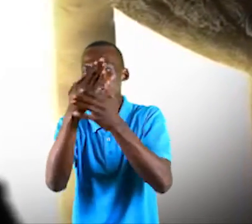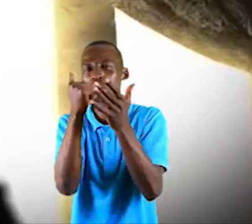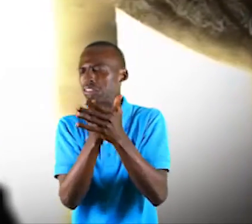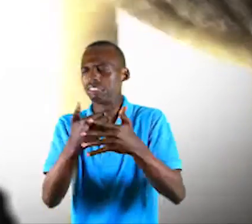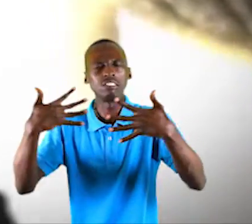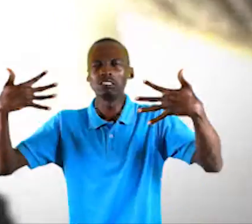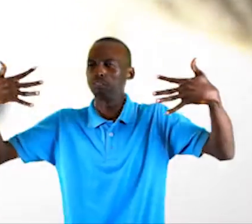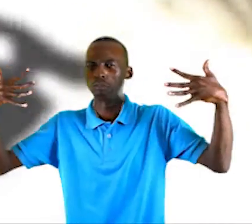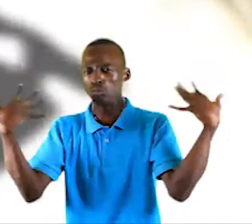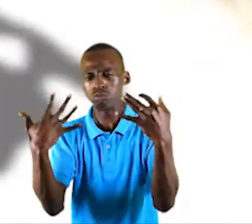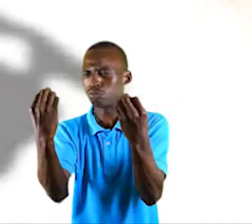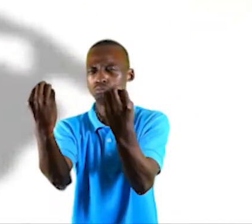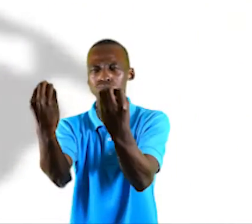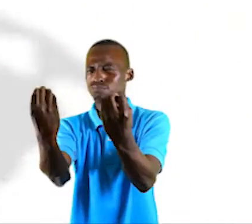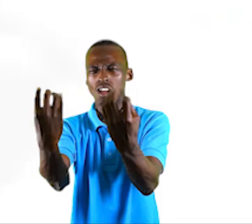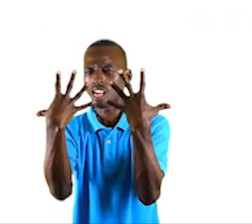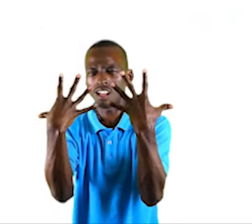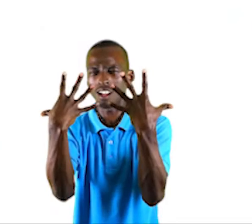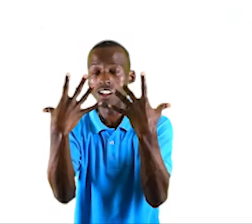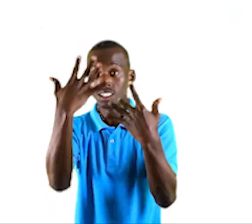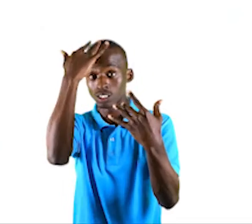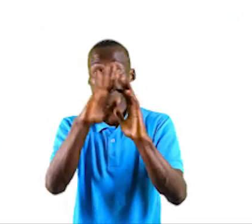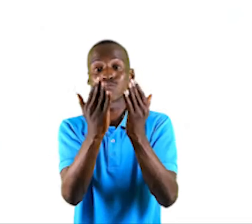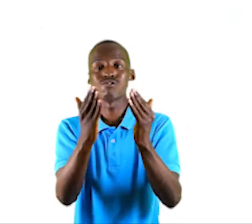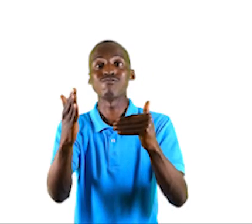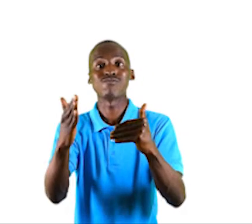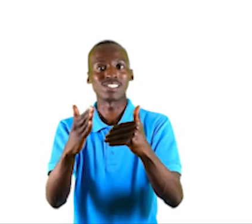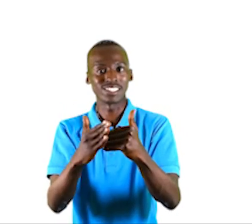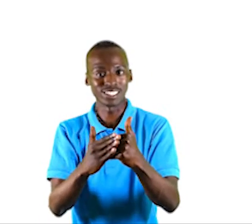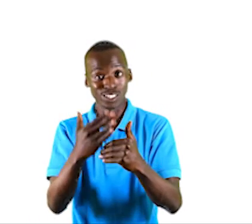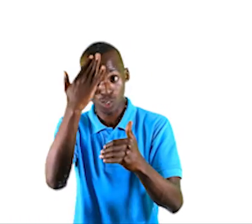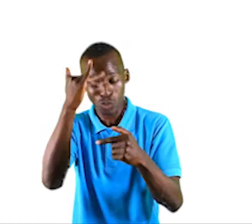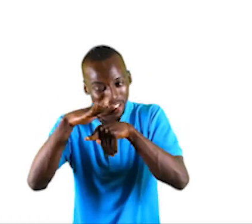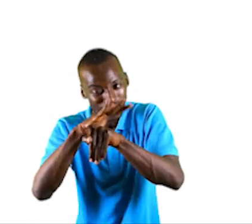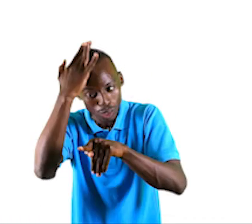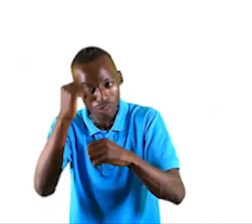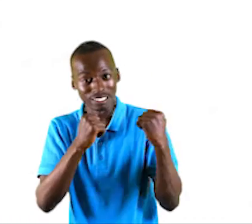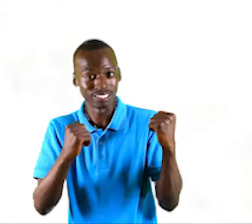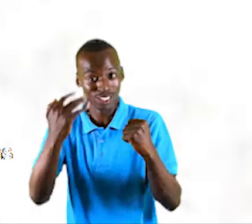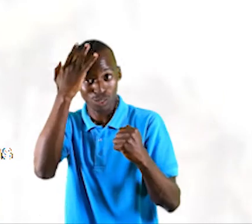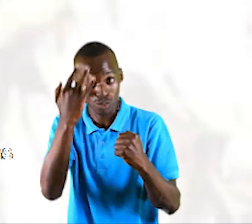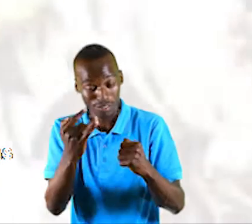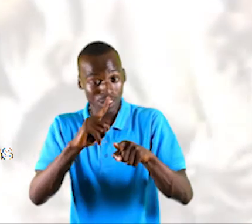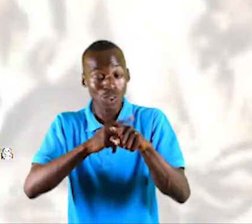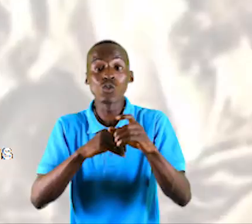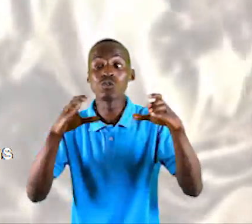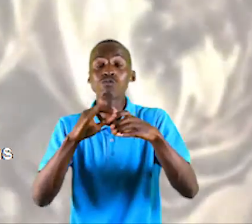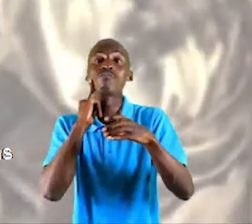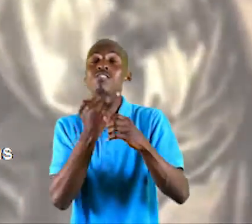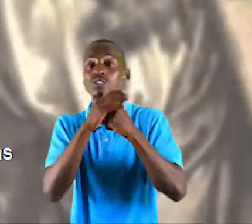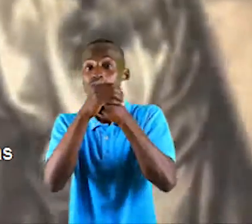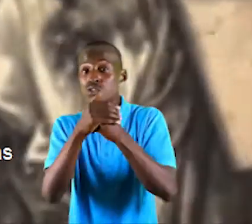can't. He's actually not able to go inside, and that's how the book ends. Why can't he go in? That was the whole point. So when